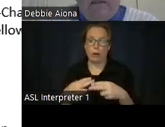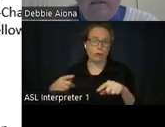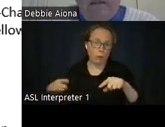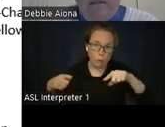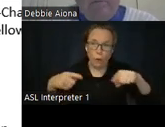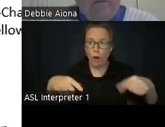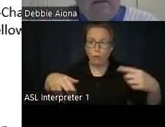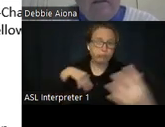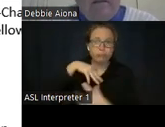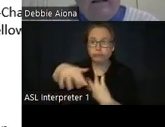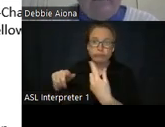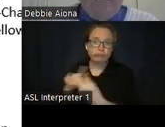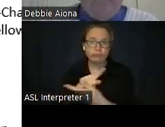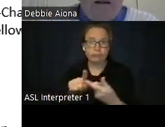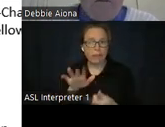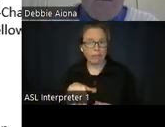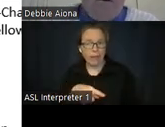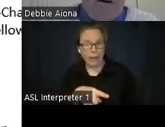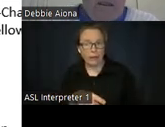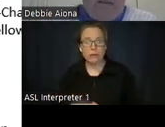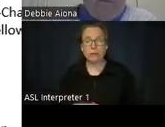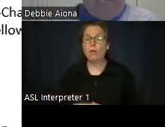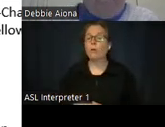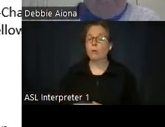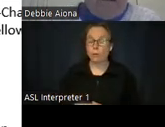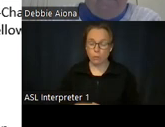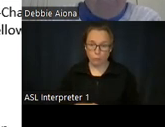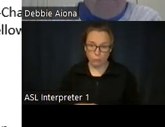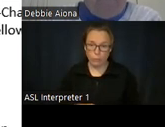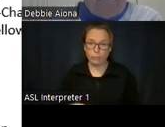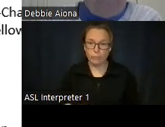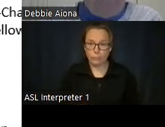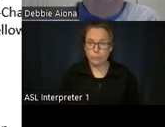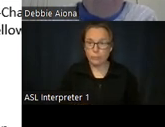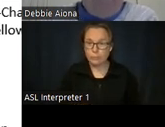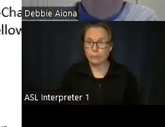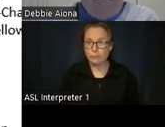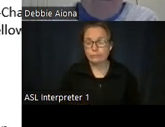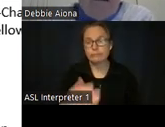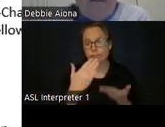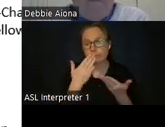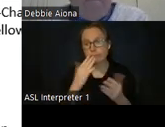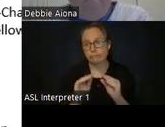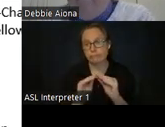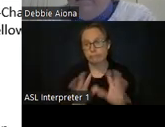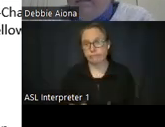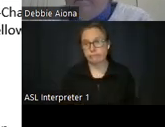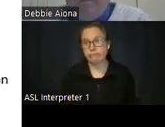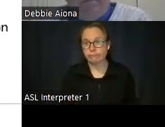So thank you. I think that was the thought. Yeah, thank you for clarifying that. Uh-huh.